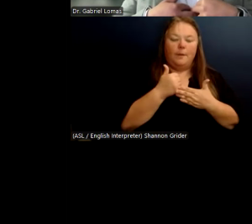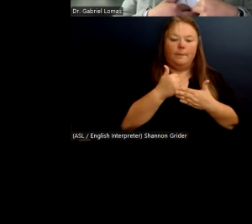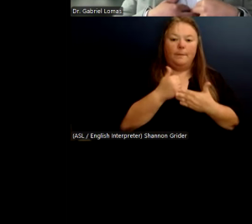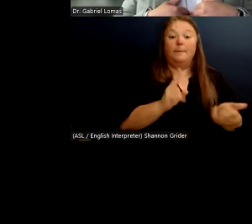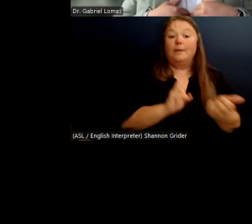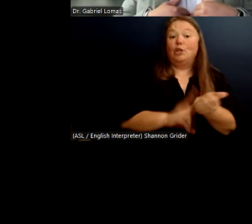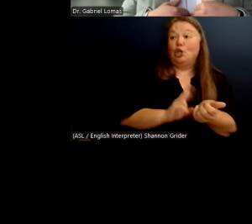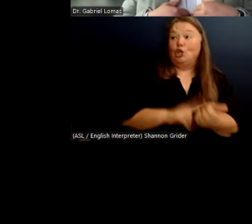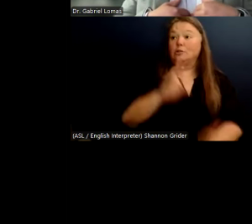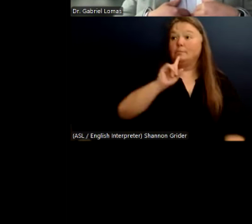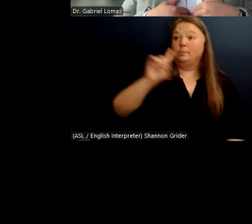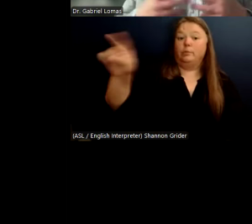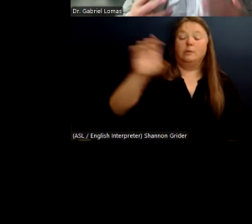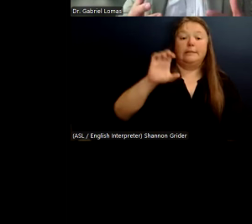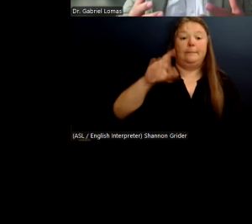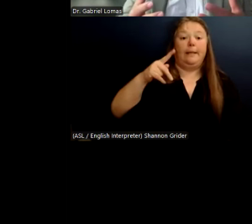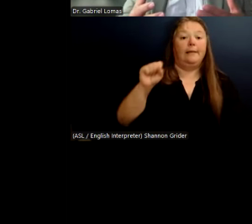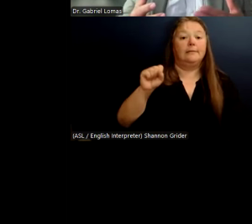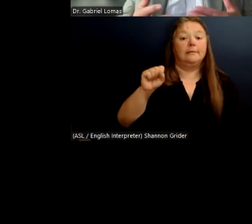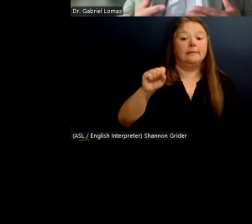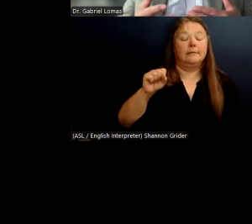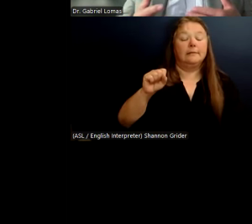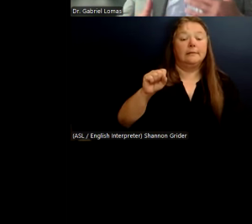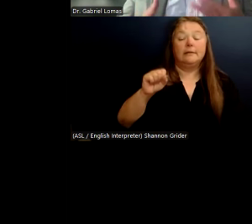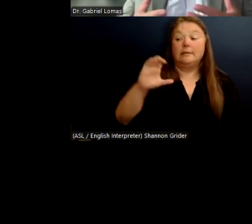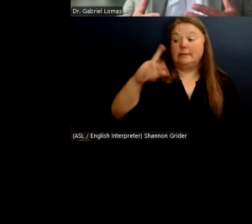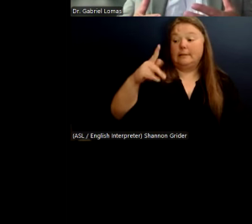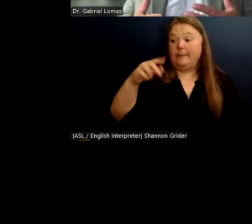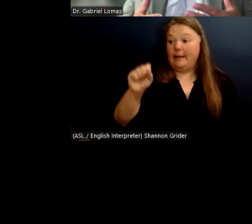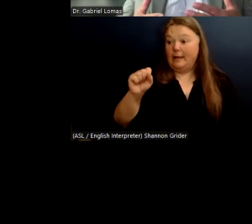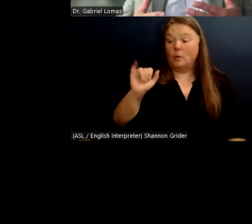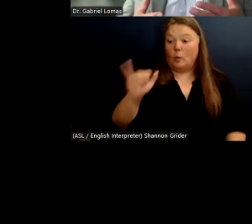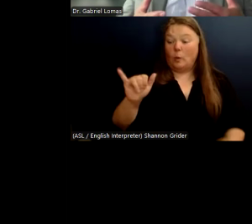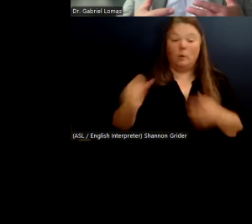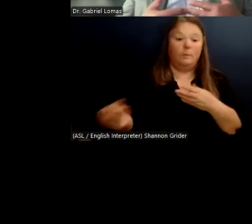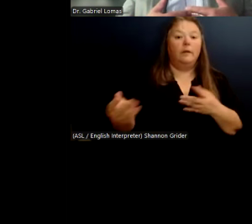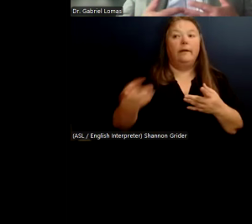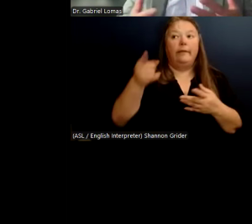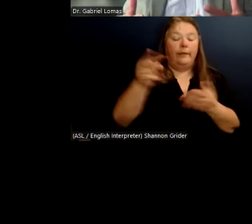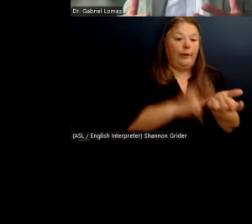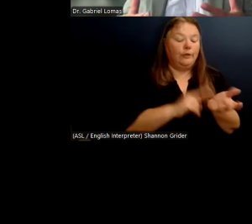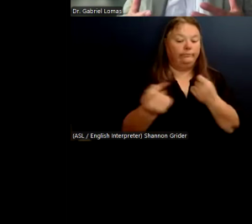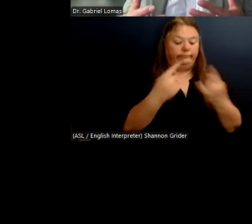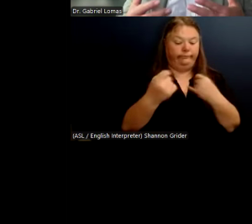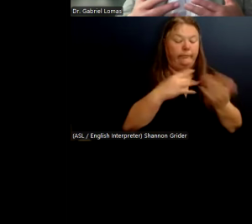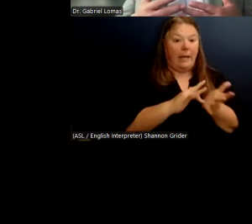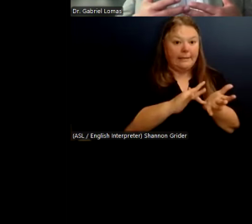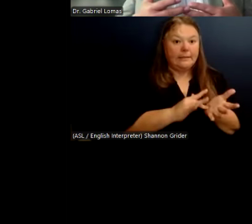her to CPS, and after a brief series of medications, she told the nurse that she was still